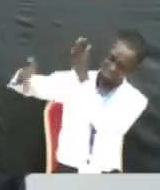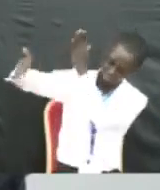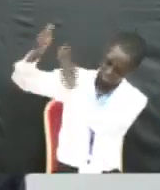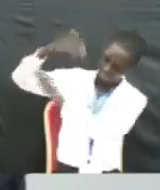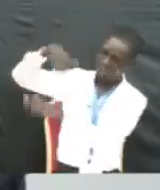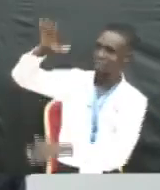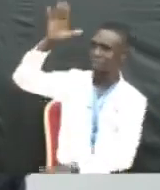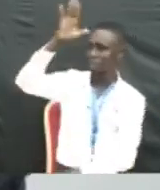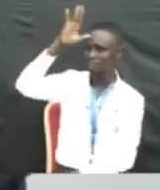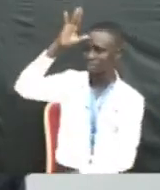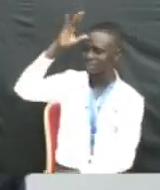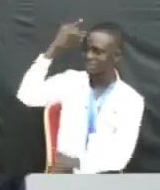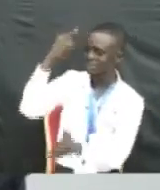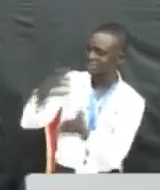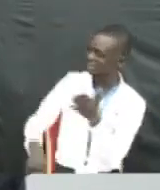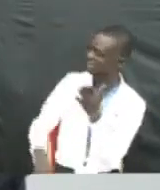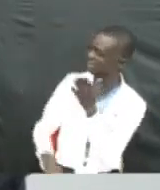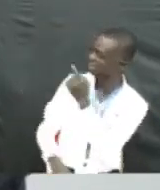looking back